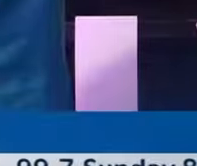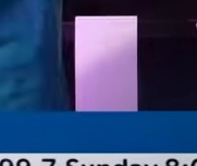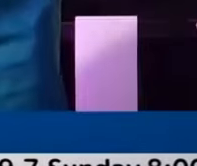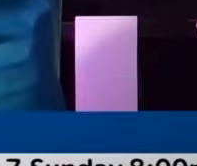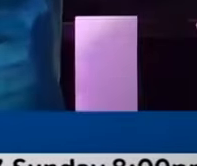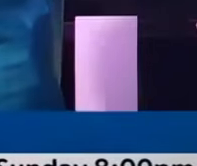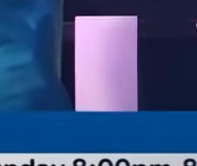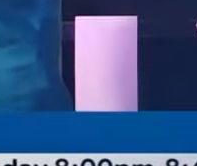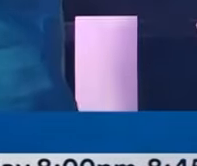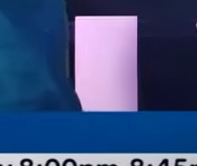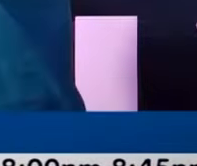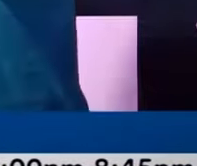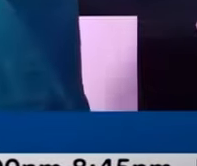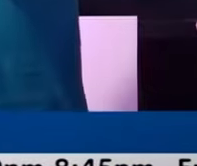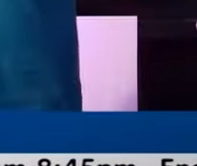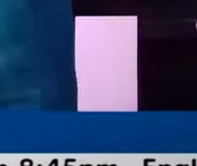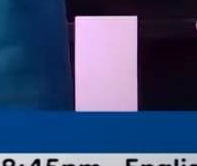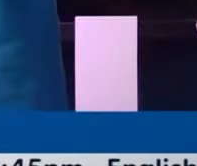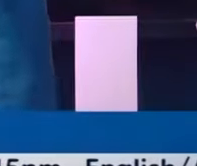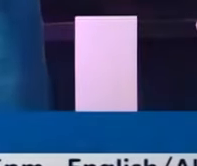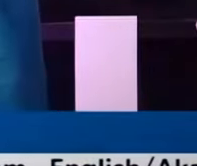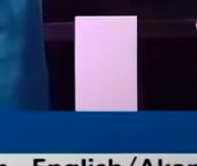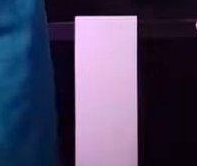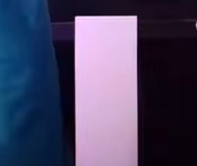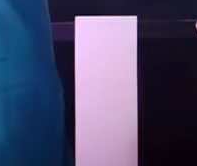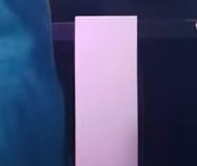Community Chas a thousand of Israelites